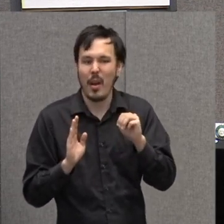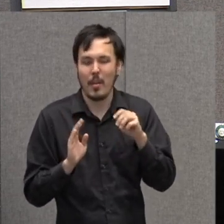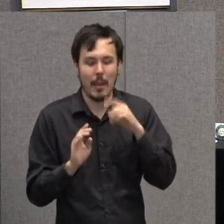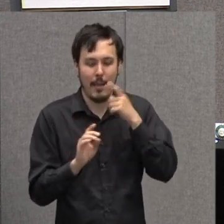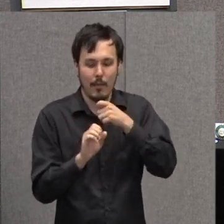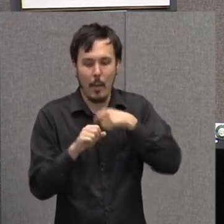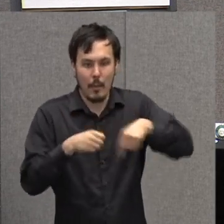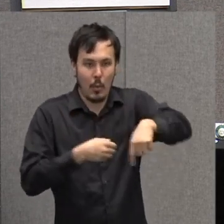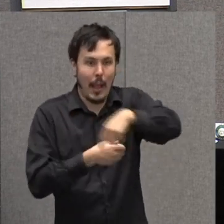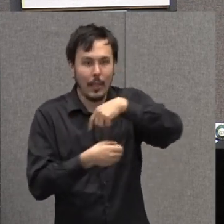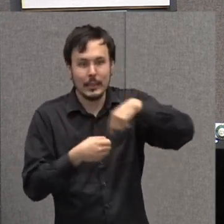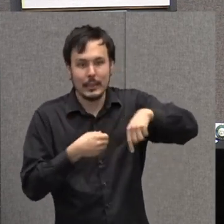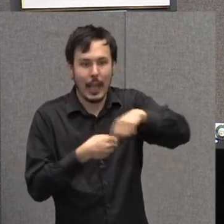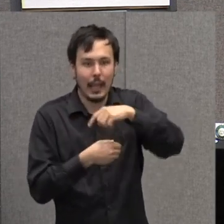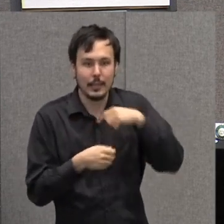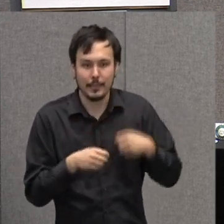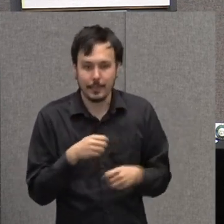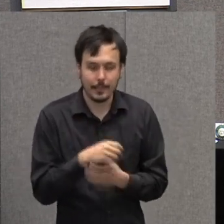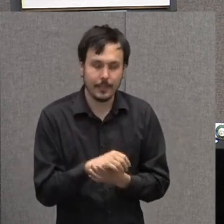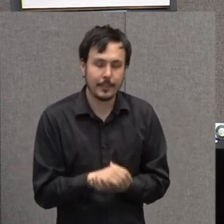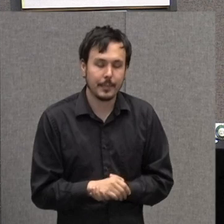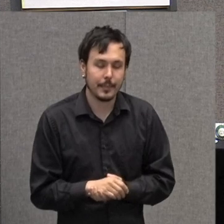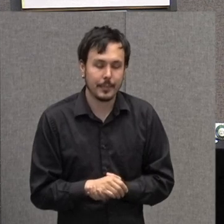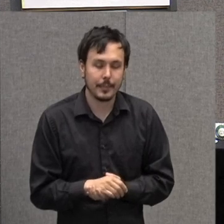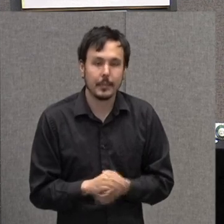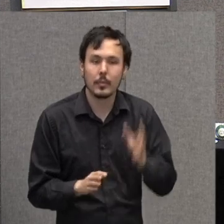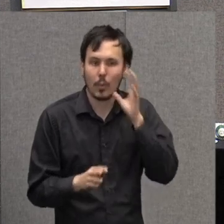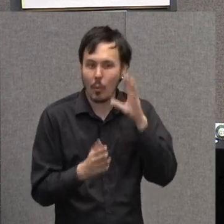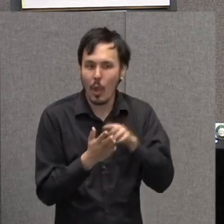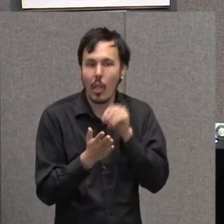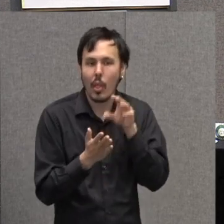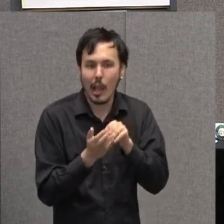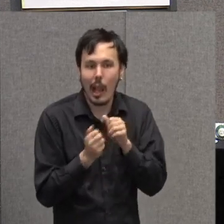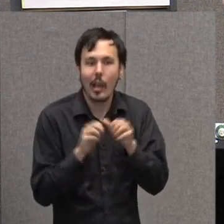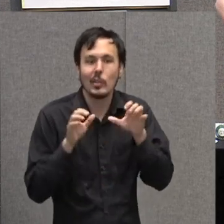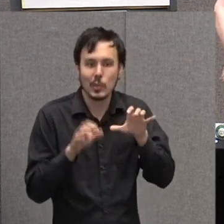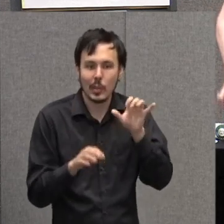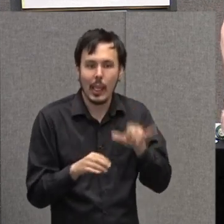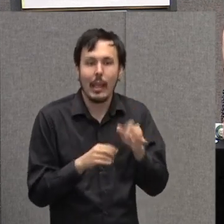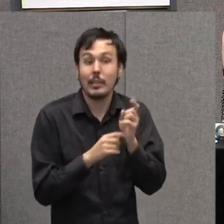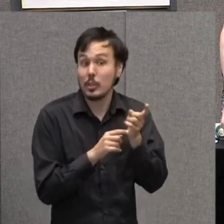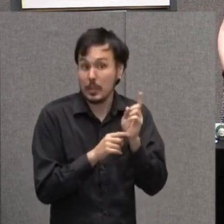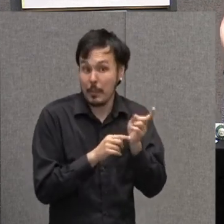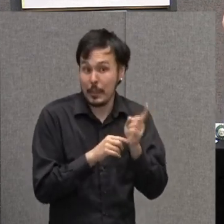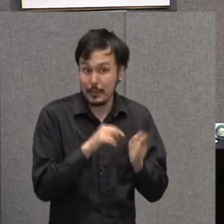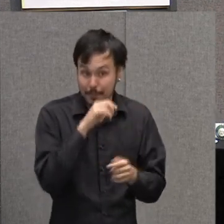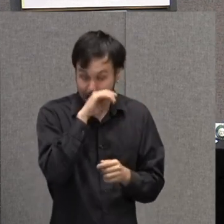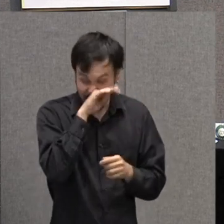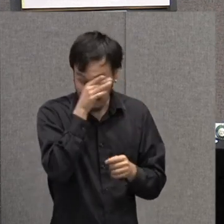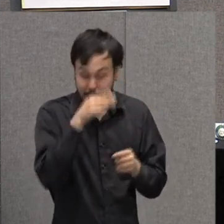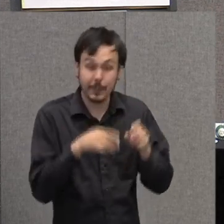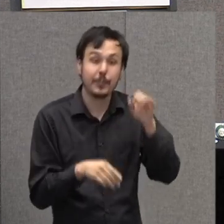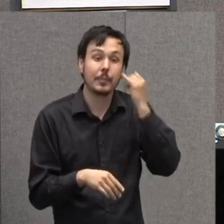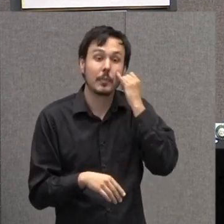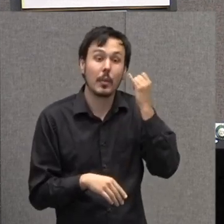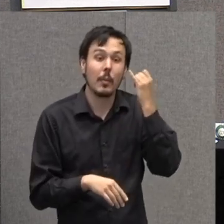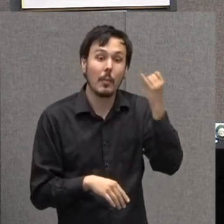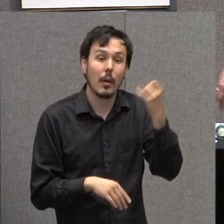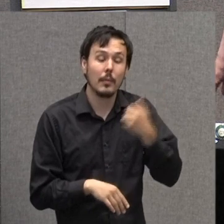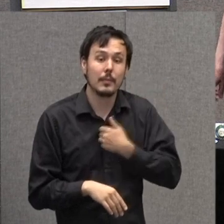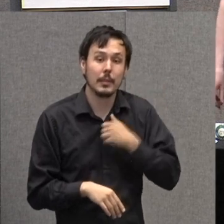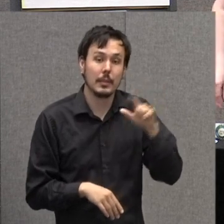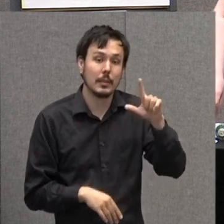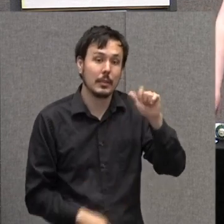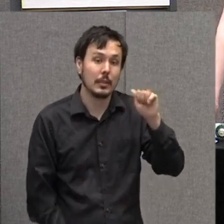the base of the hat. So we're going to learn how to do that in just a few minutes. So if I have this